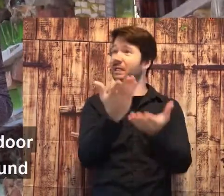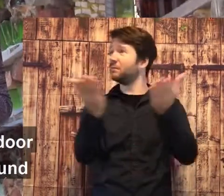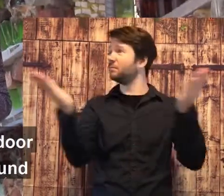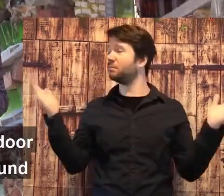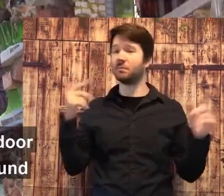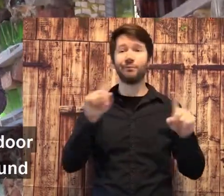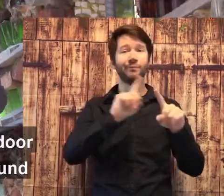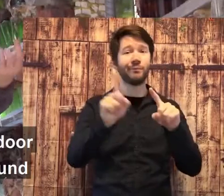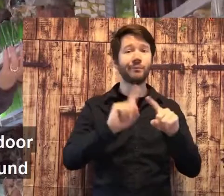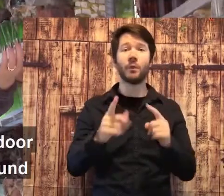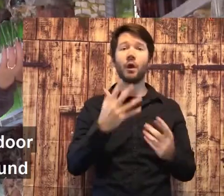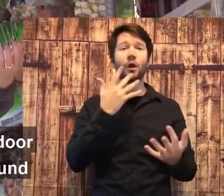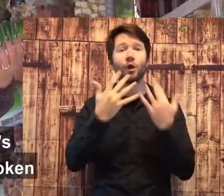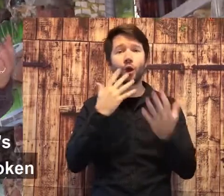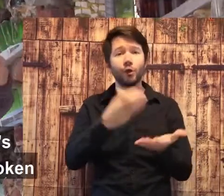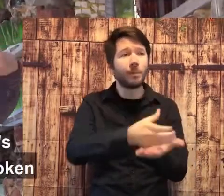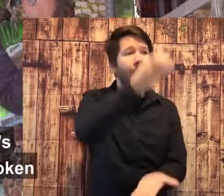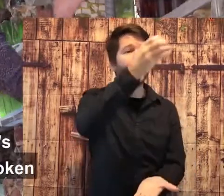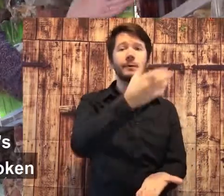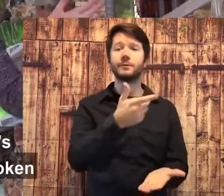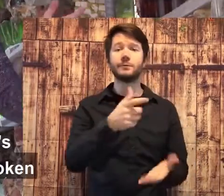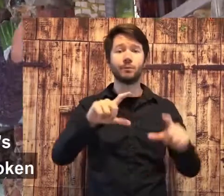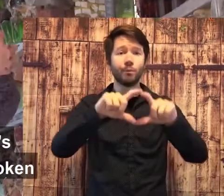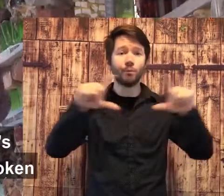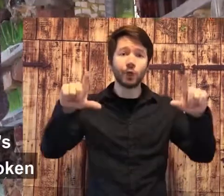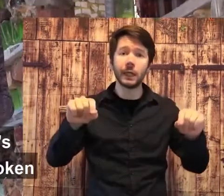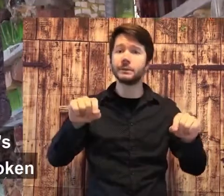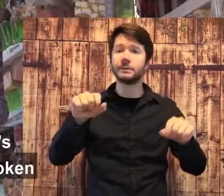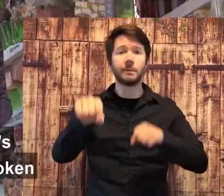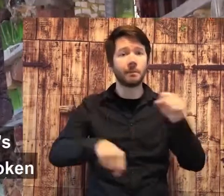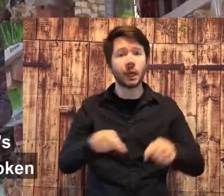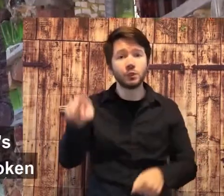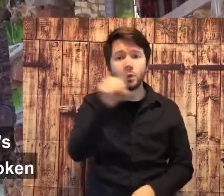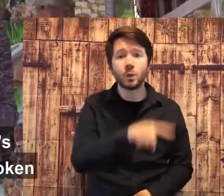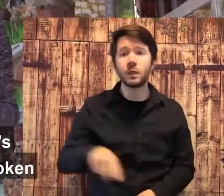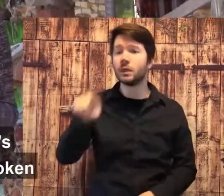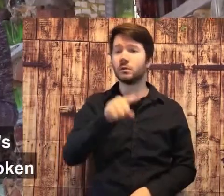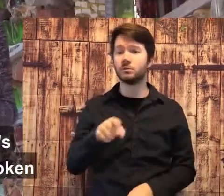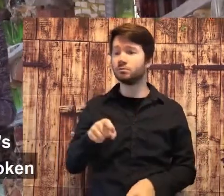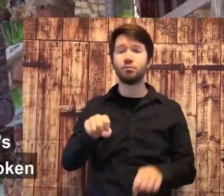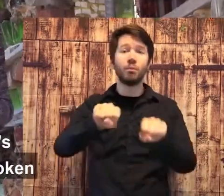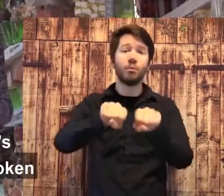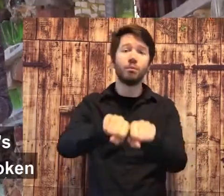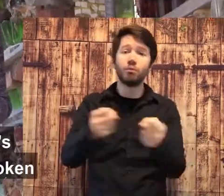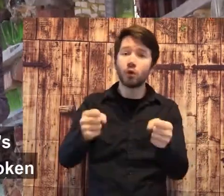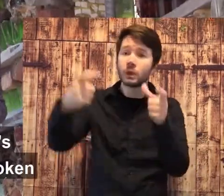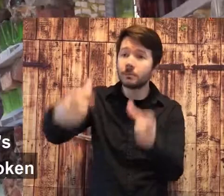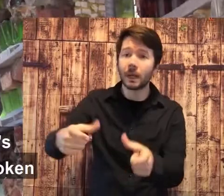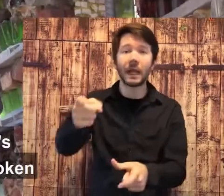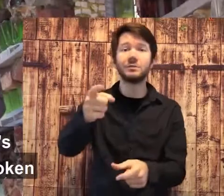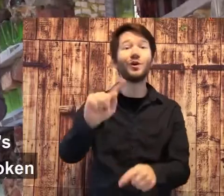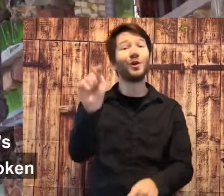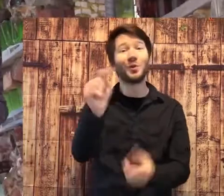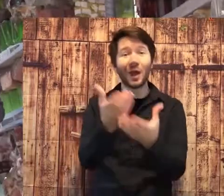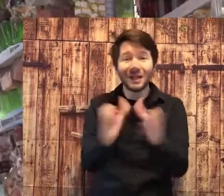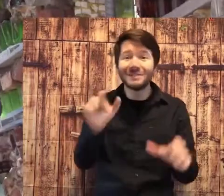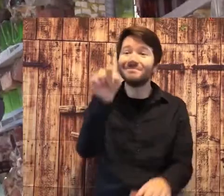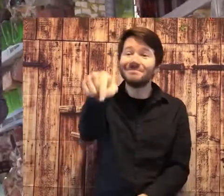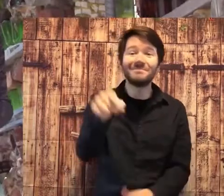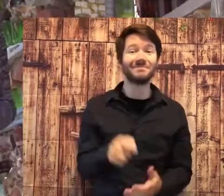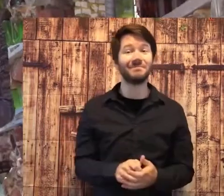garden, and what you see around me are different colored bottles, there's bricks, there's bicycle wheels, there's broken plates,